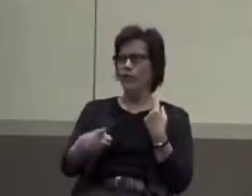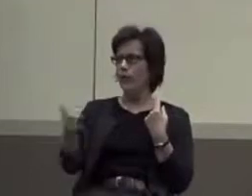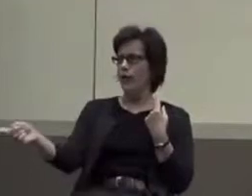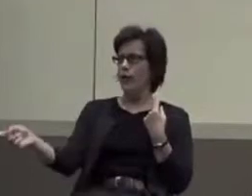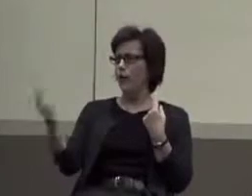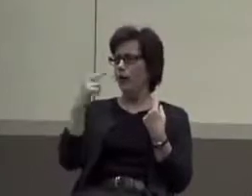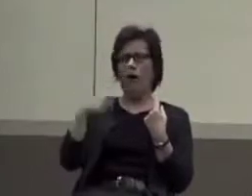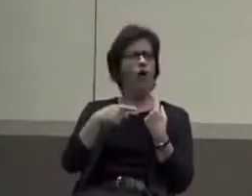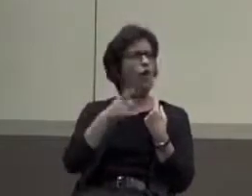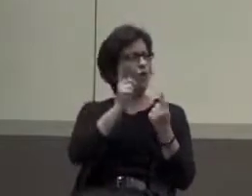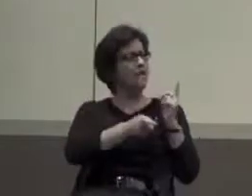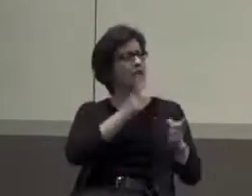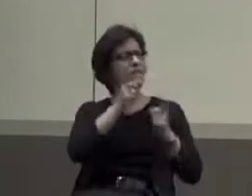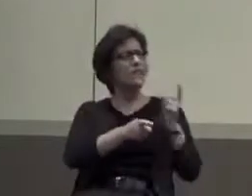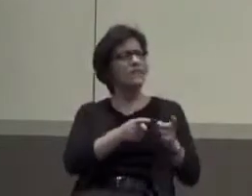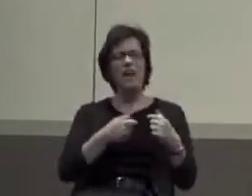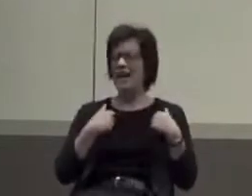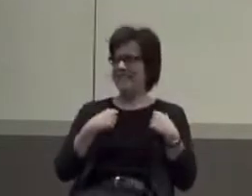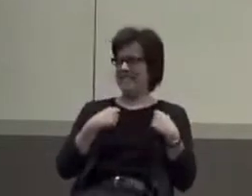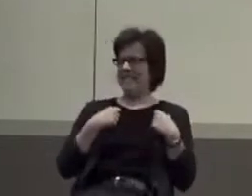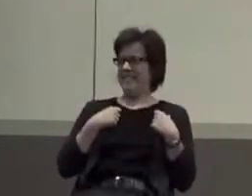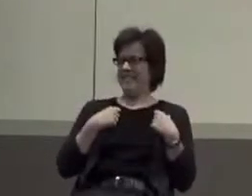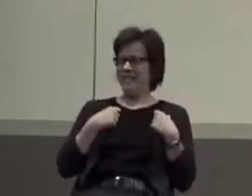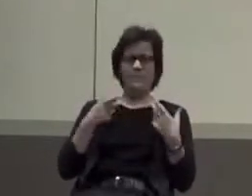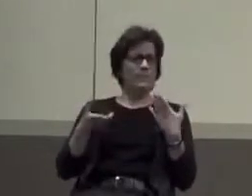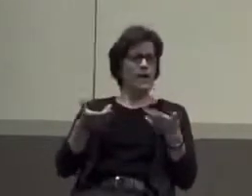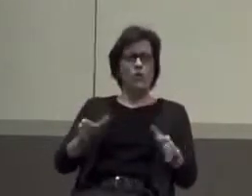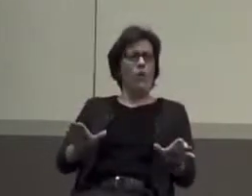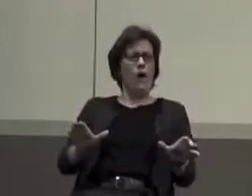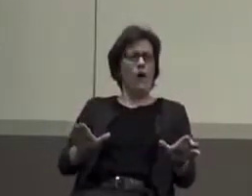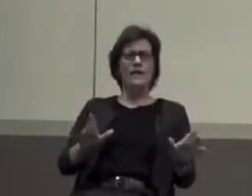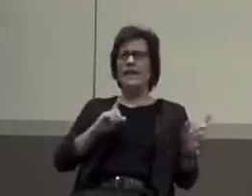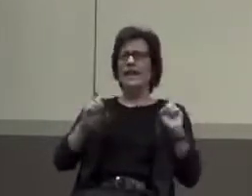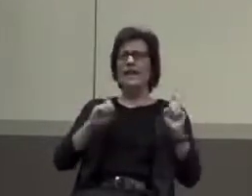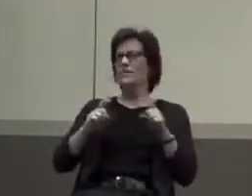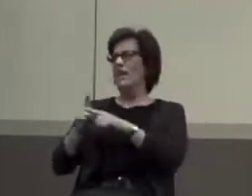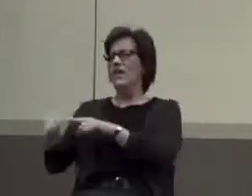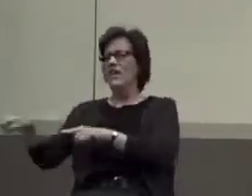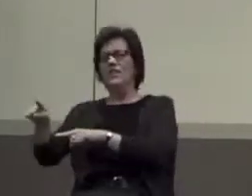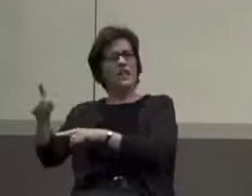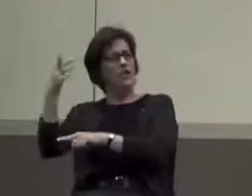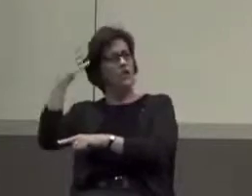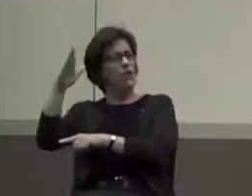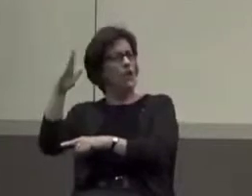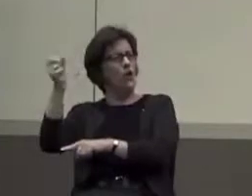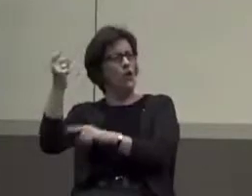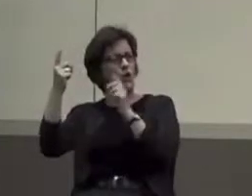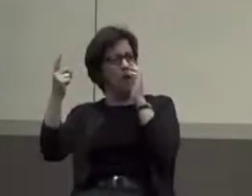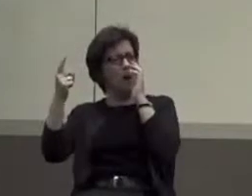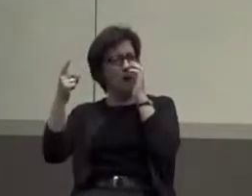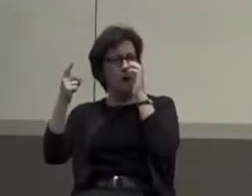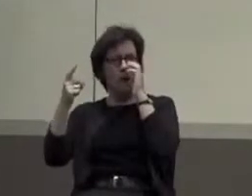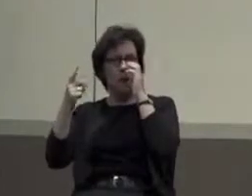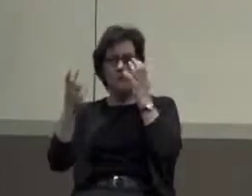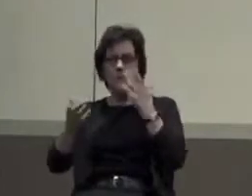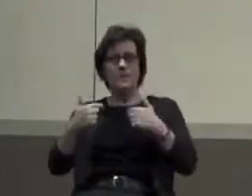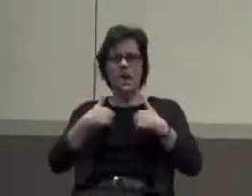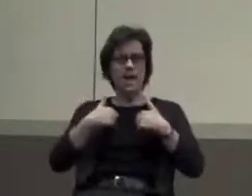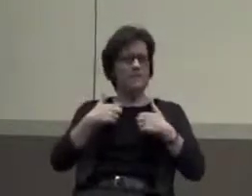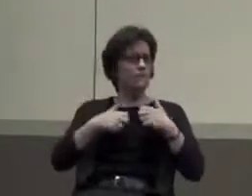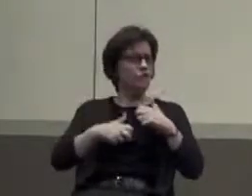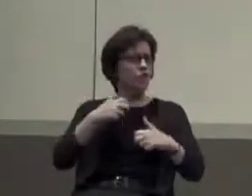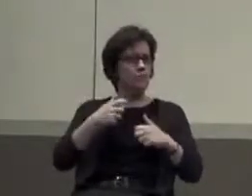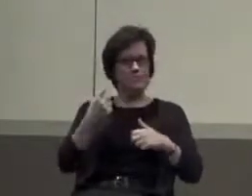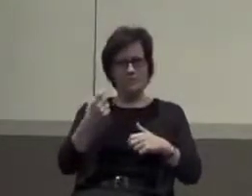rewards. I might not want to get the rewards because everybody else might not know that I might have an issue, or, you know what I